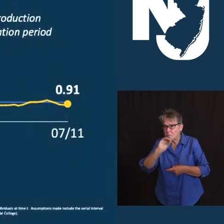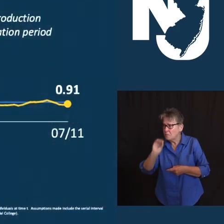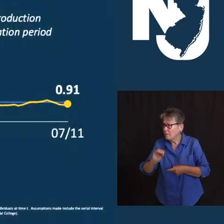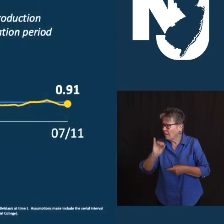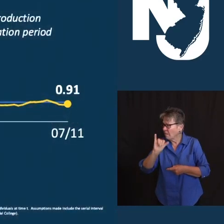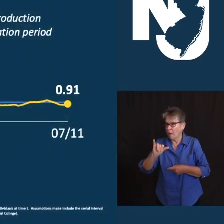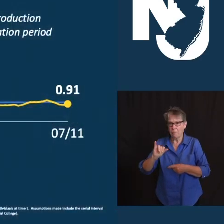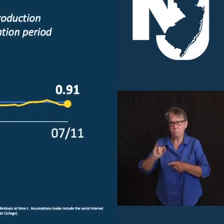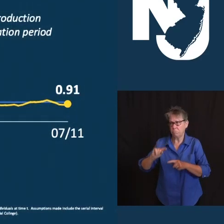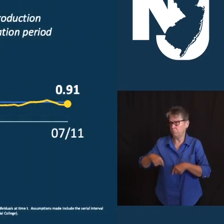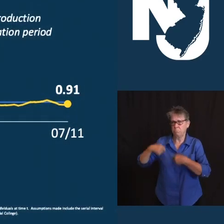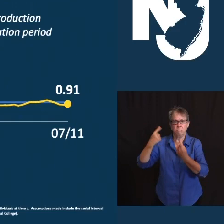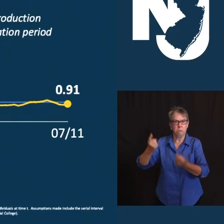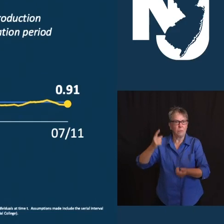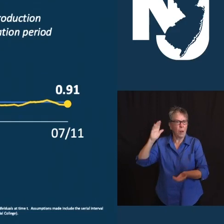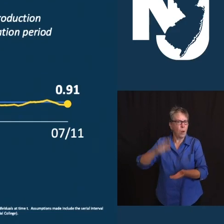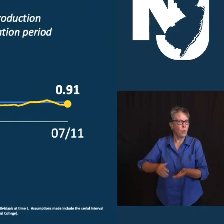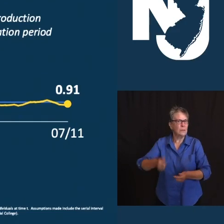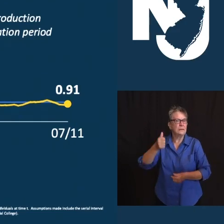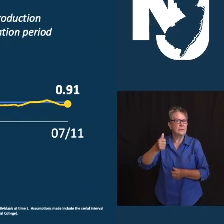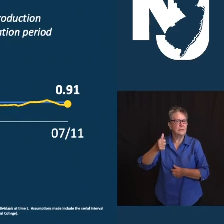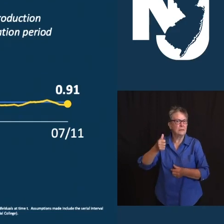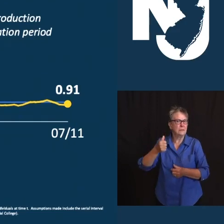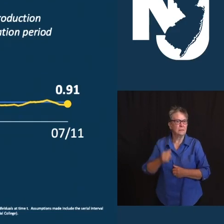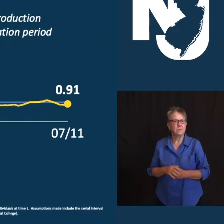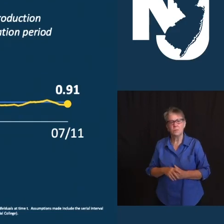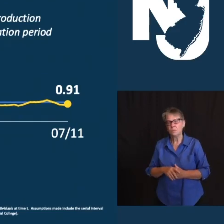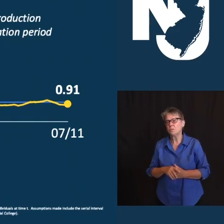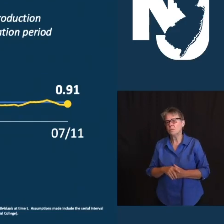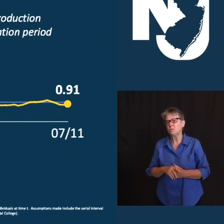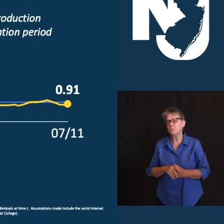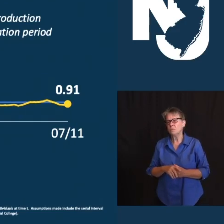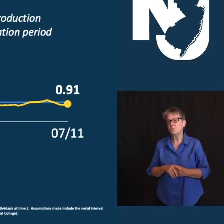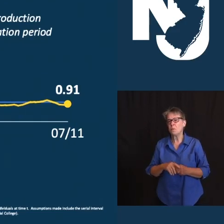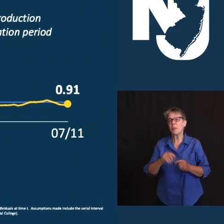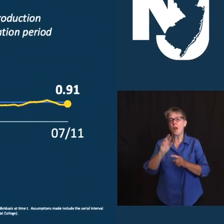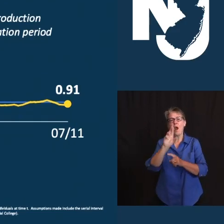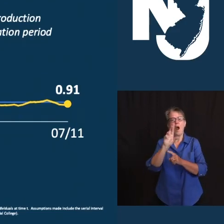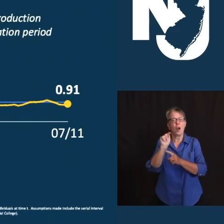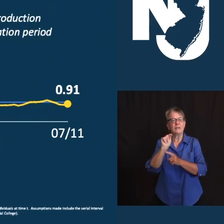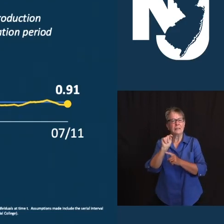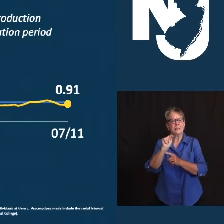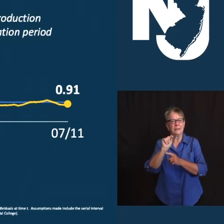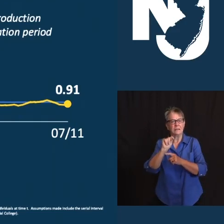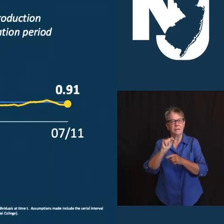of transmission, or RT, currently remains below 1, and it's